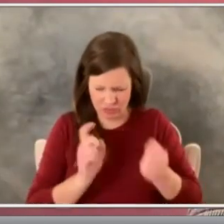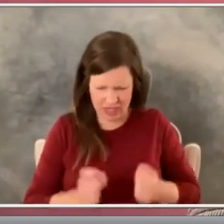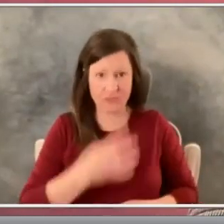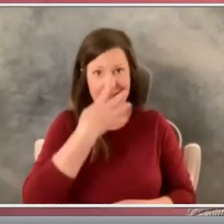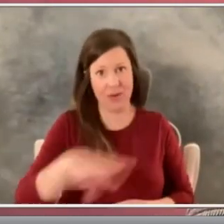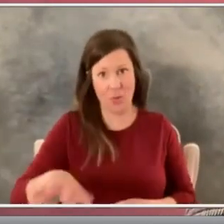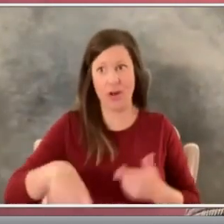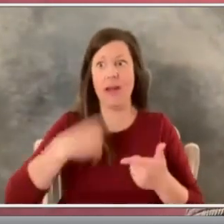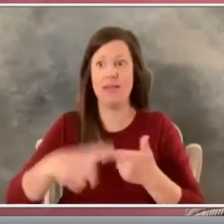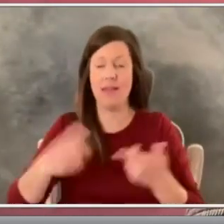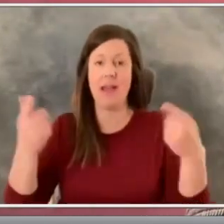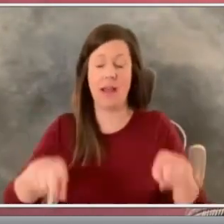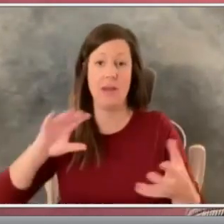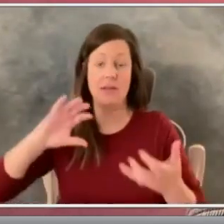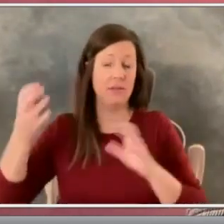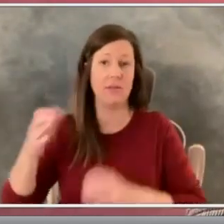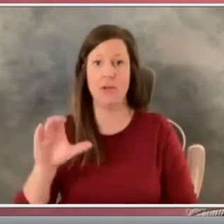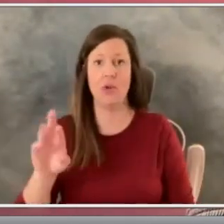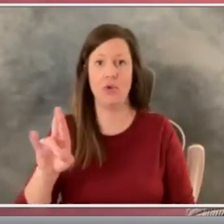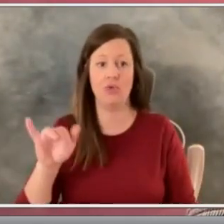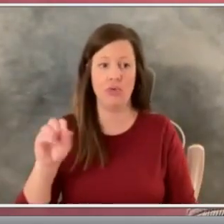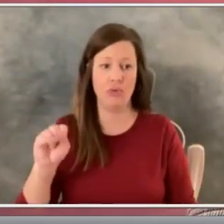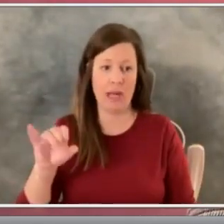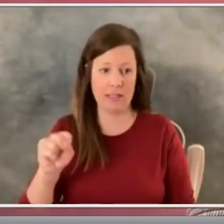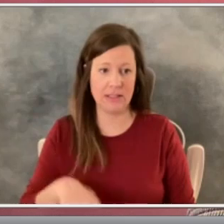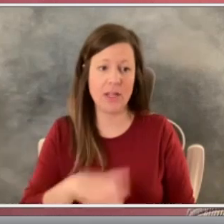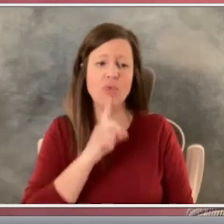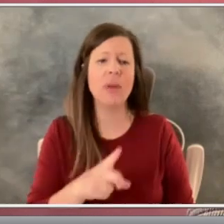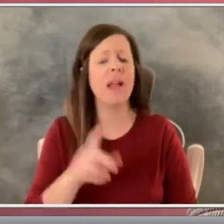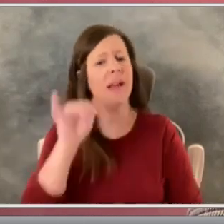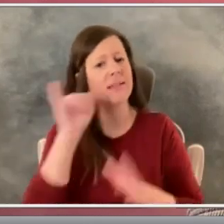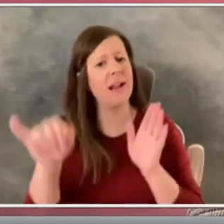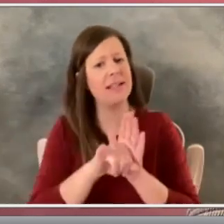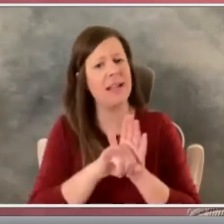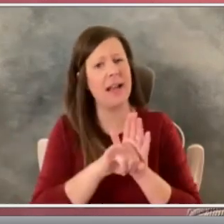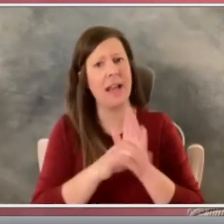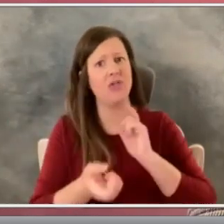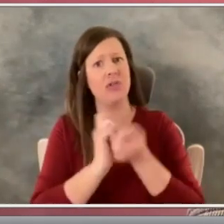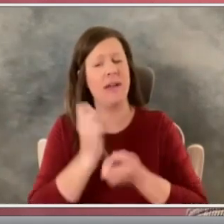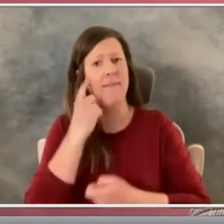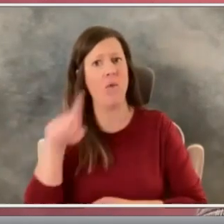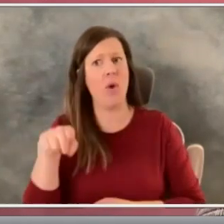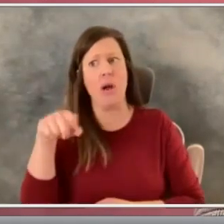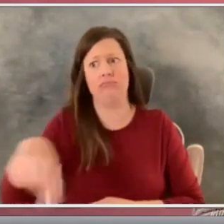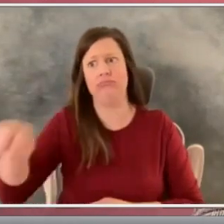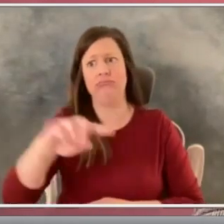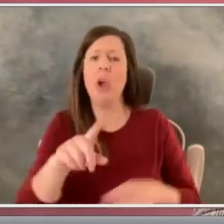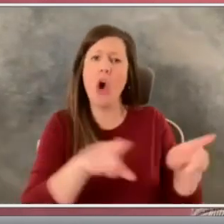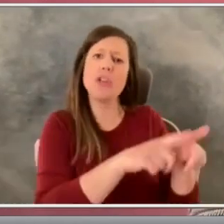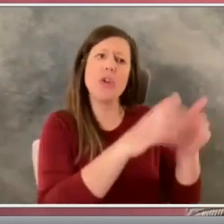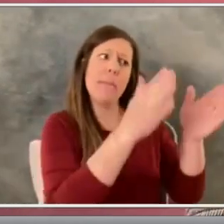zone. Right. Because really it's an identity shift for care partners as well as the person with the